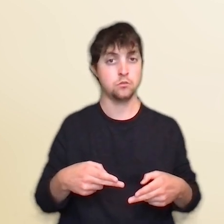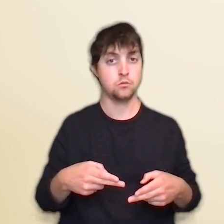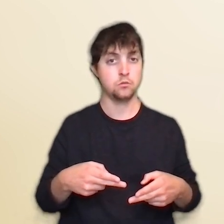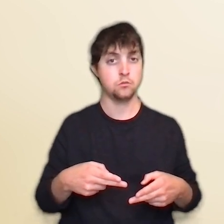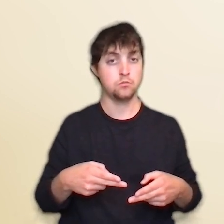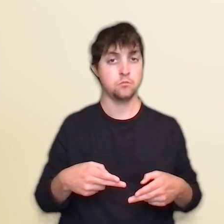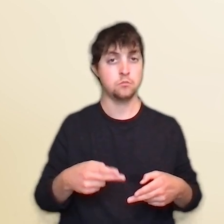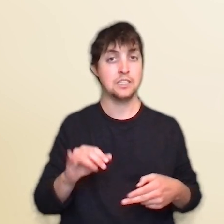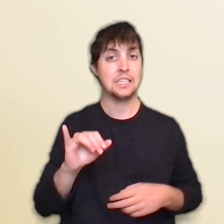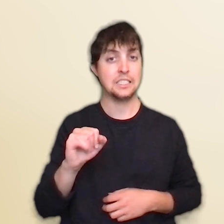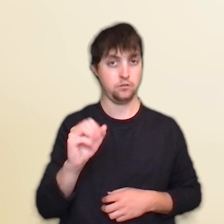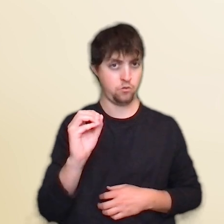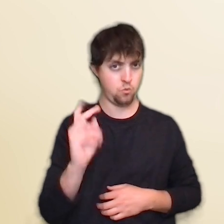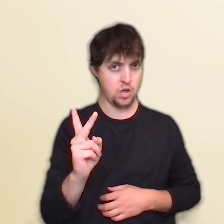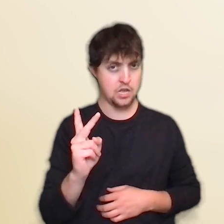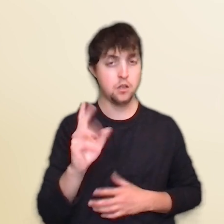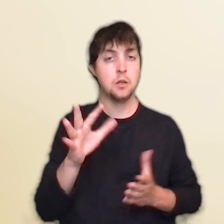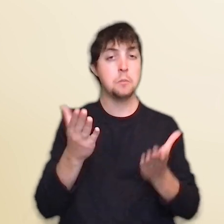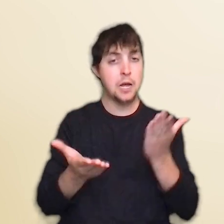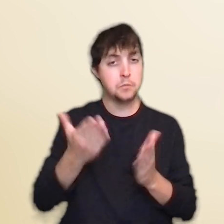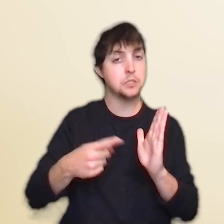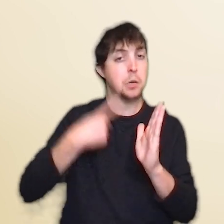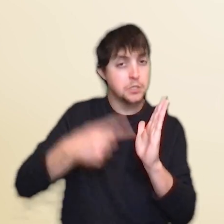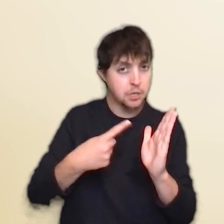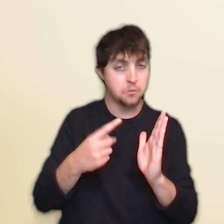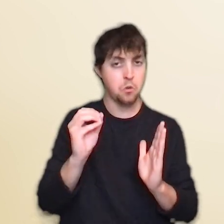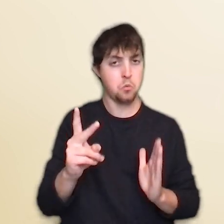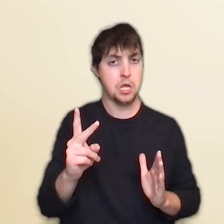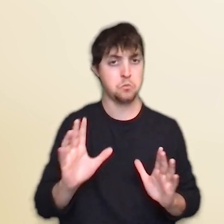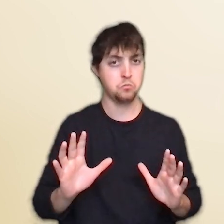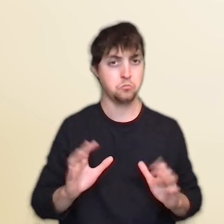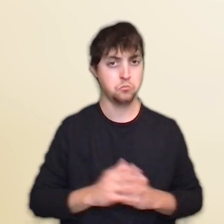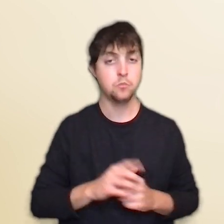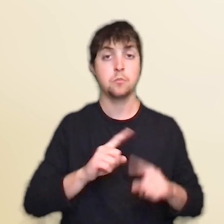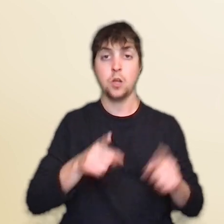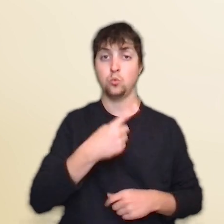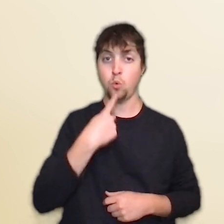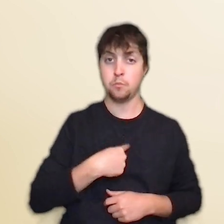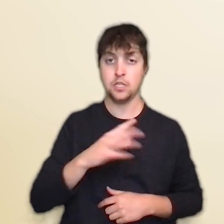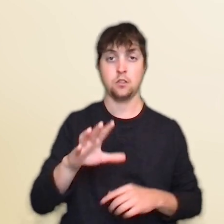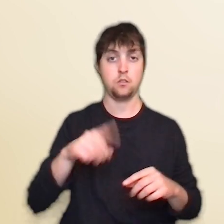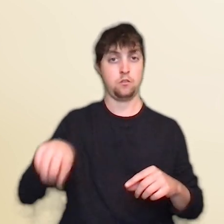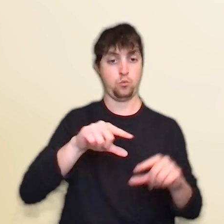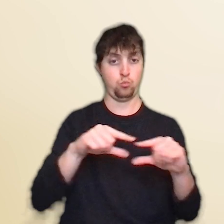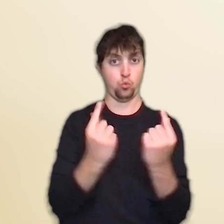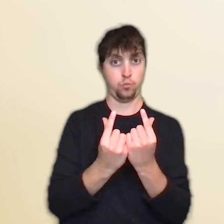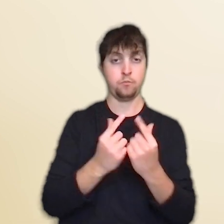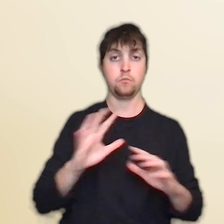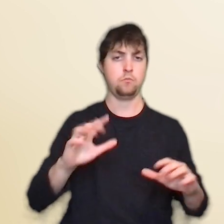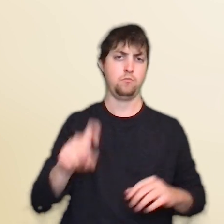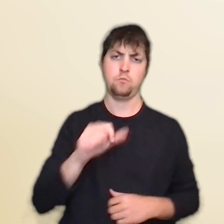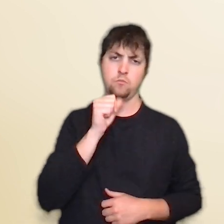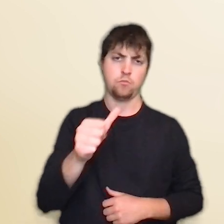non-therapeutic sterilization is okay. Like maybe sometimes it's okay. And he told me that